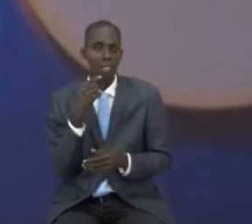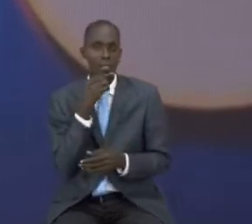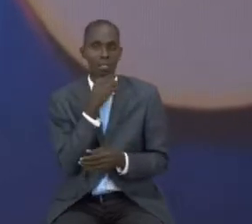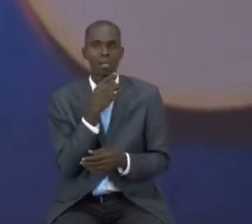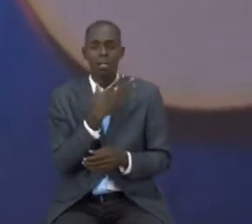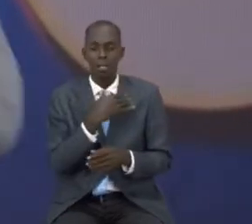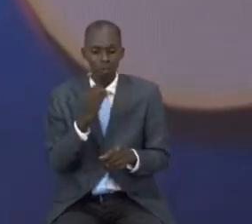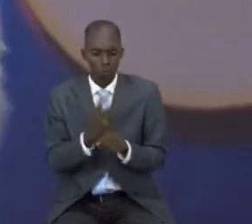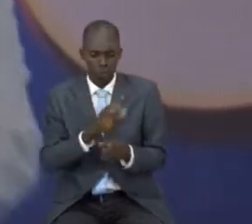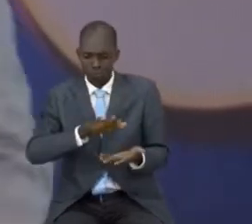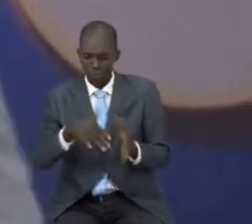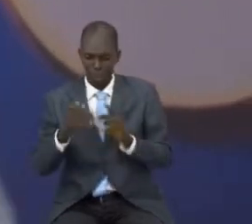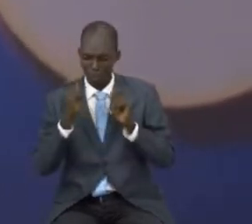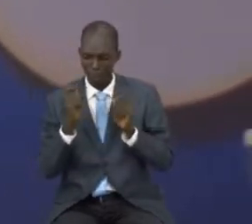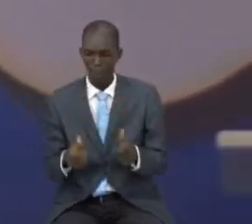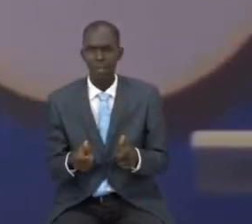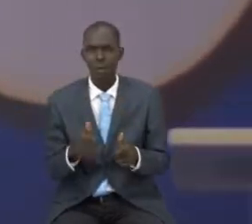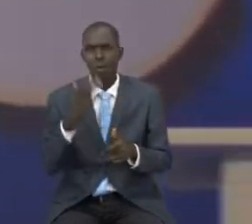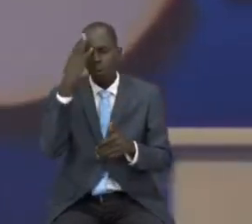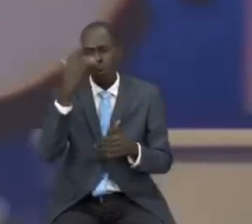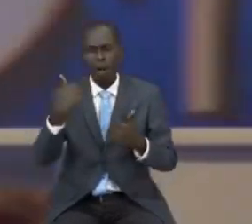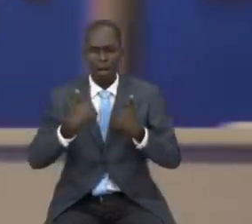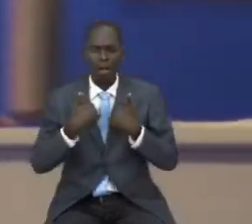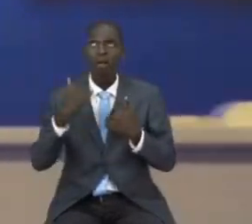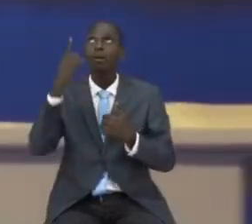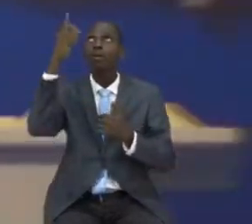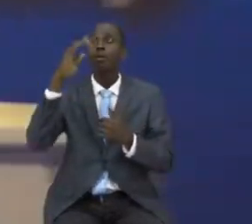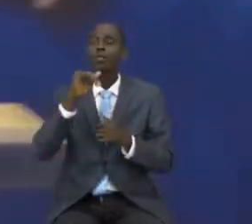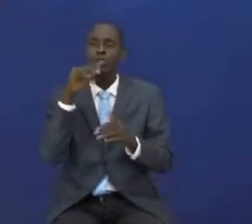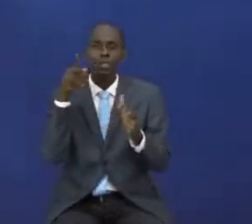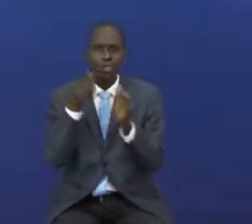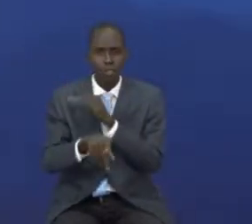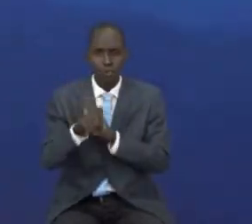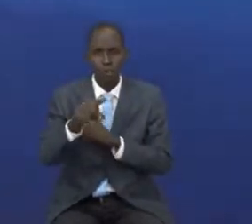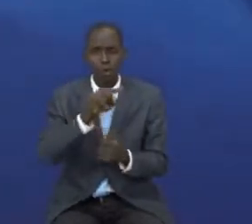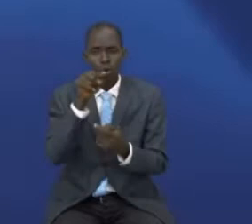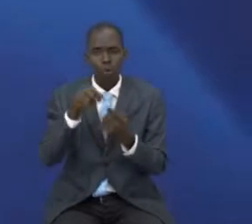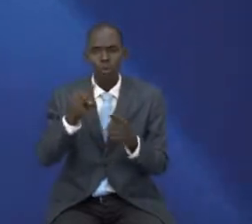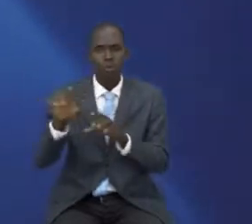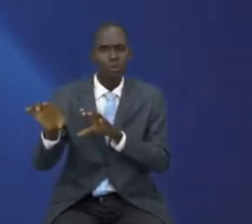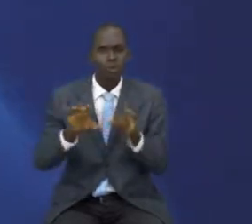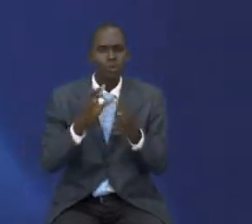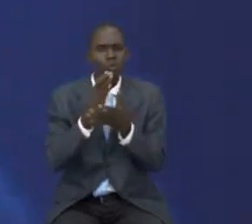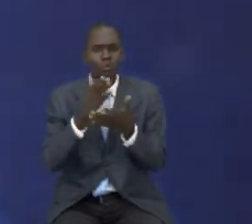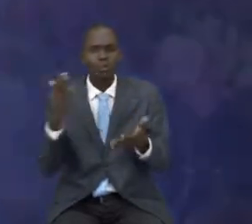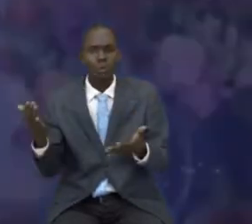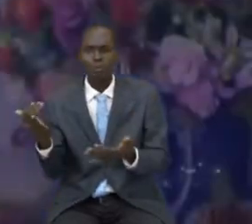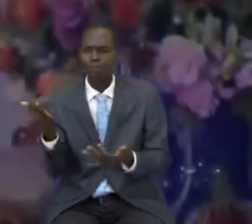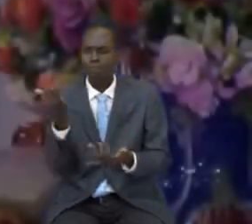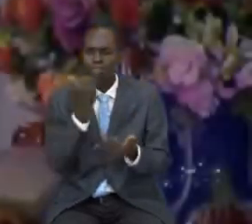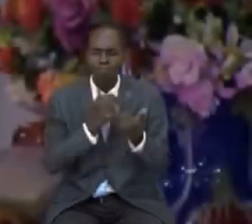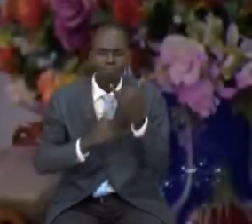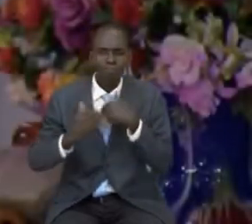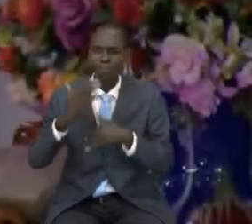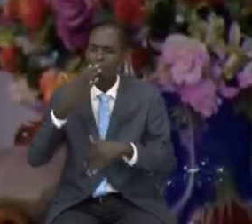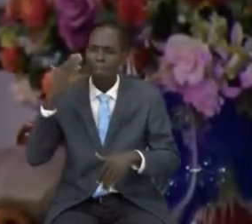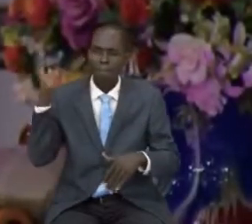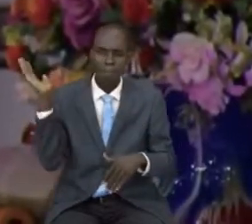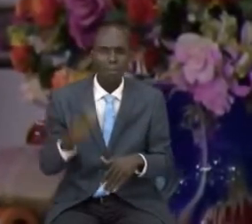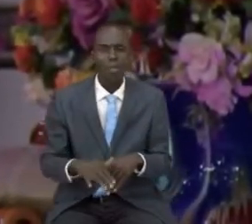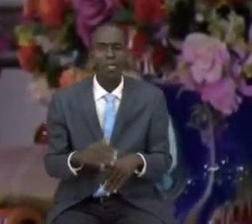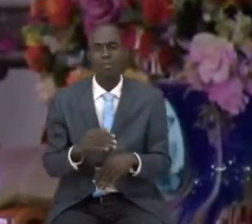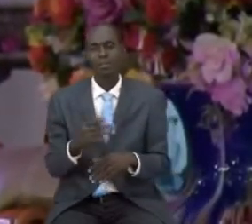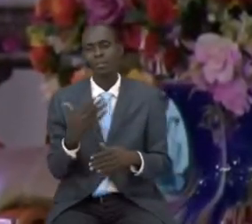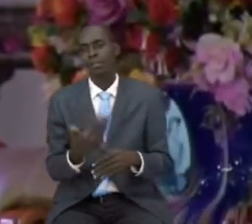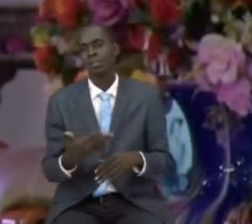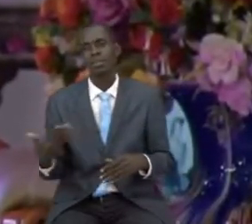just died. Why hasn't God killed you when you did some naughty, terrible, evil